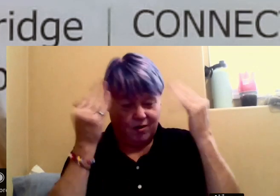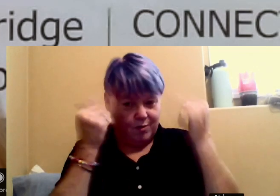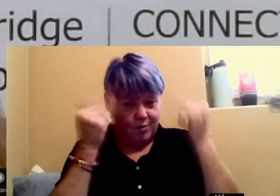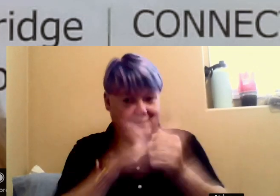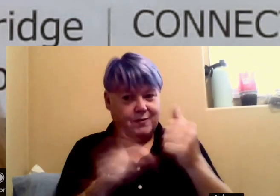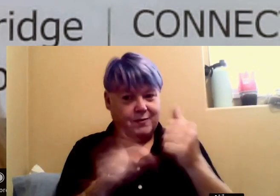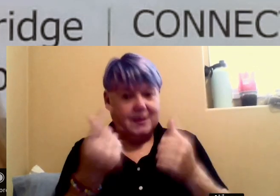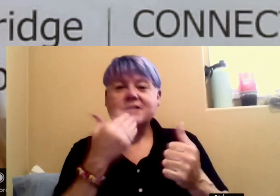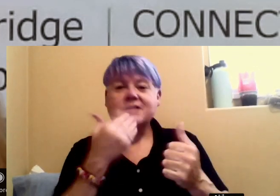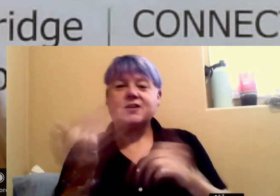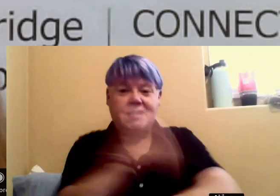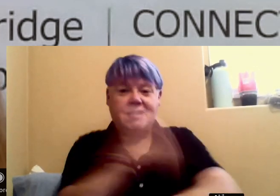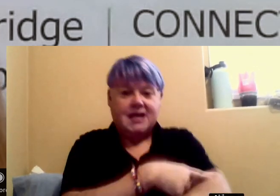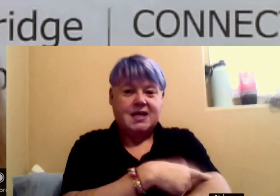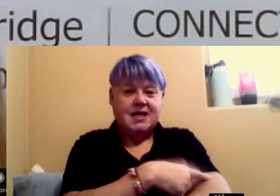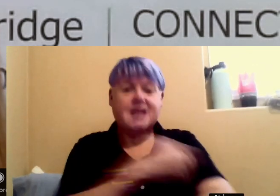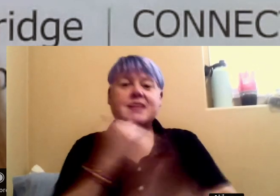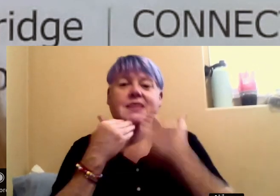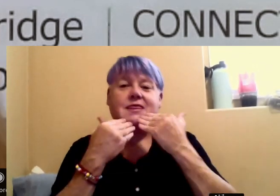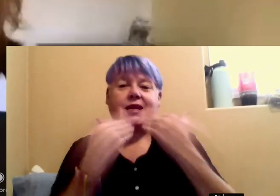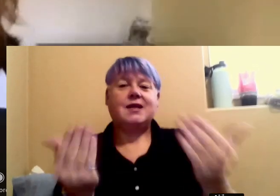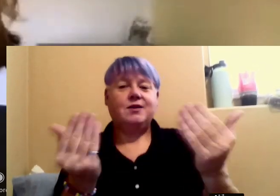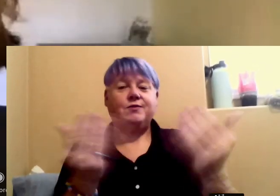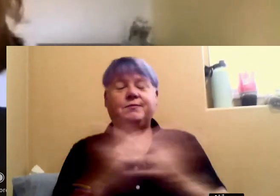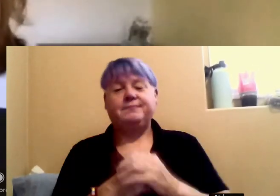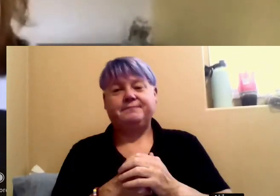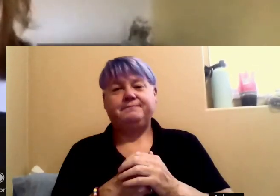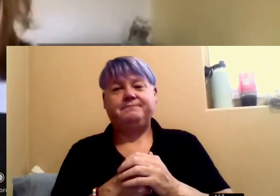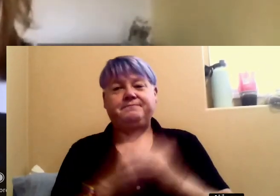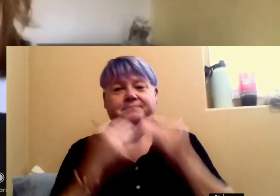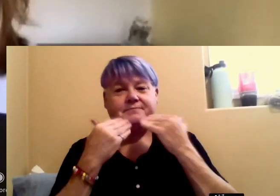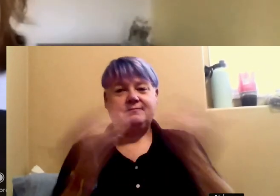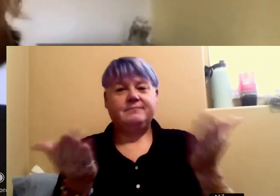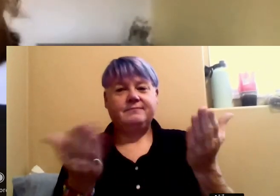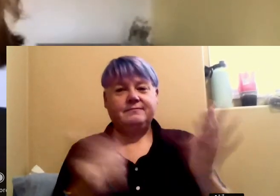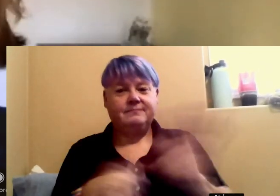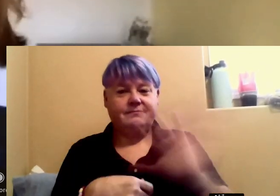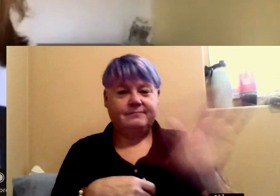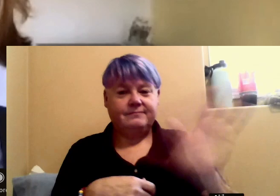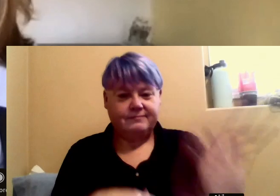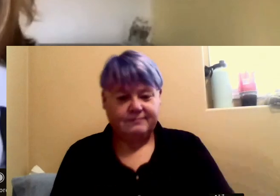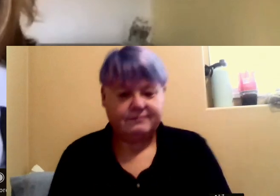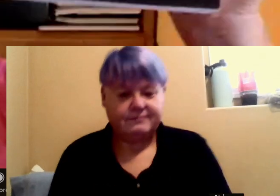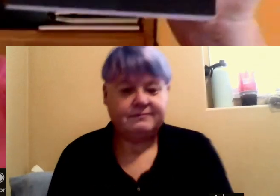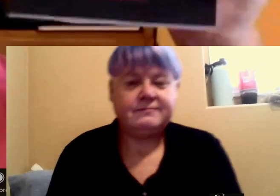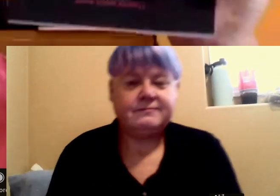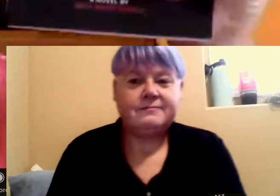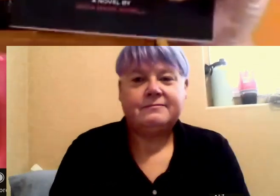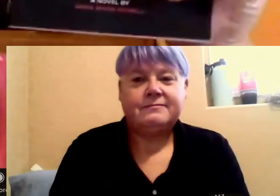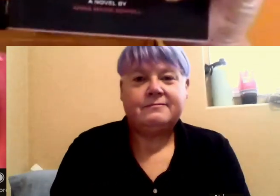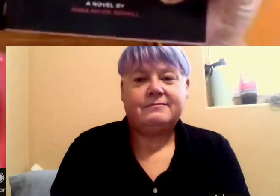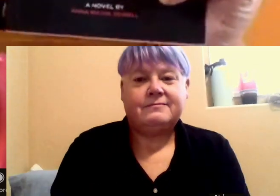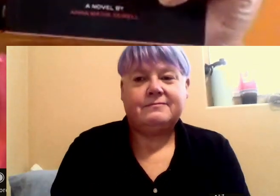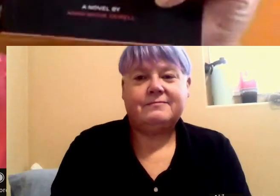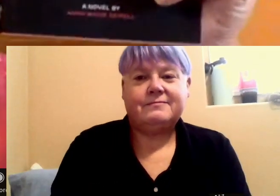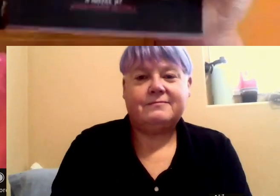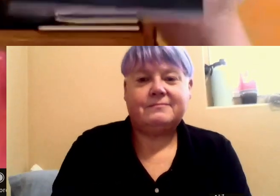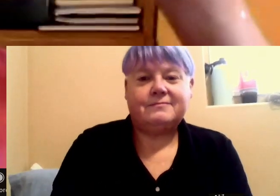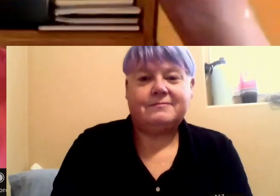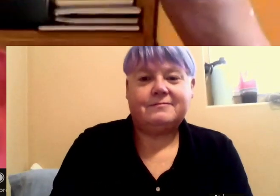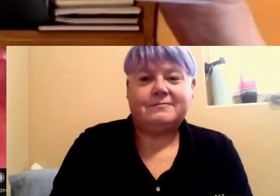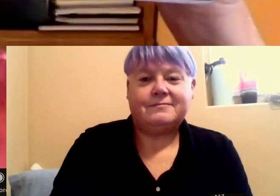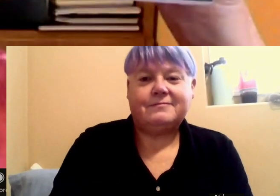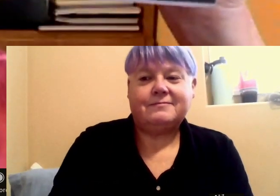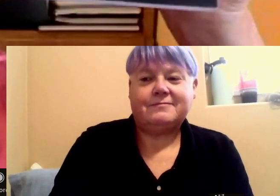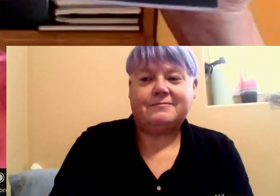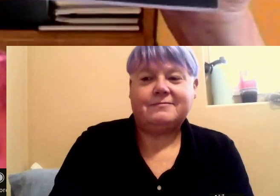of your day, and thank you once again. Thank you so much. Nice to meet you all. Bye, everyone. Wonderful spending time with you all. Keep